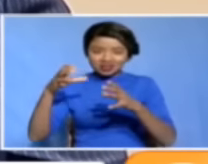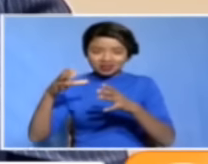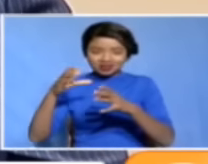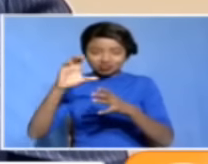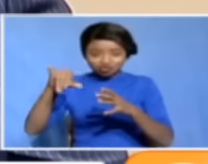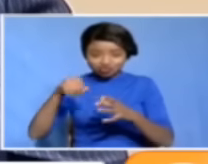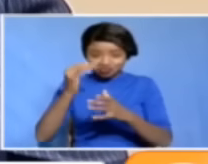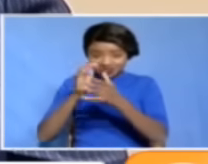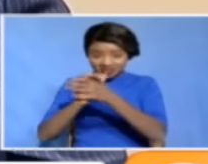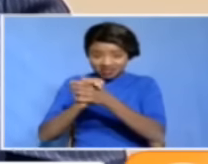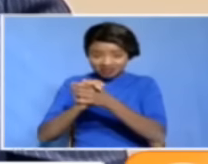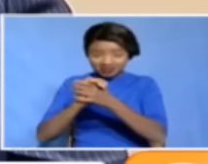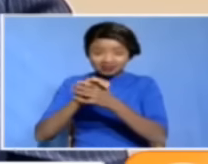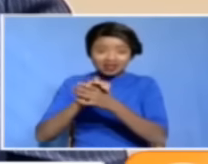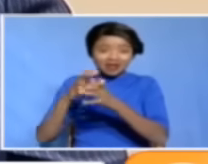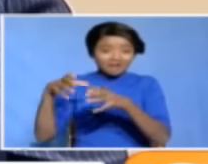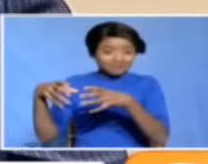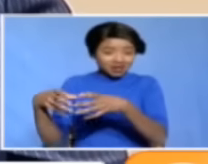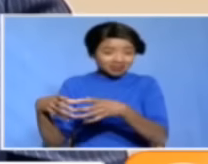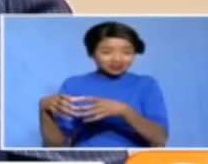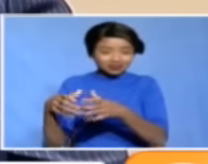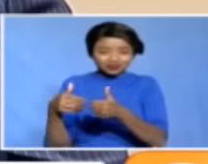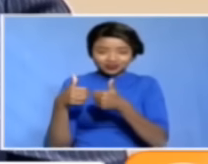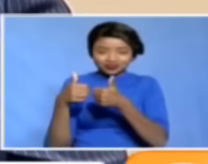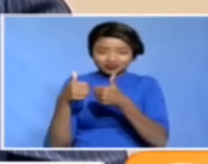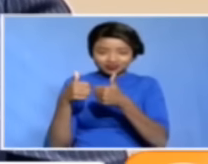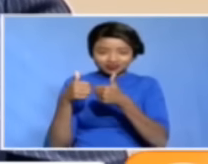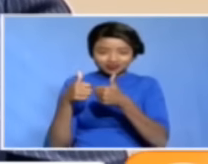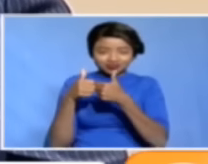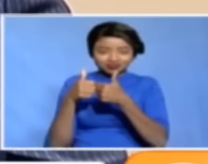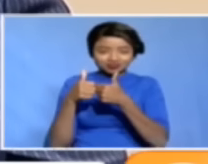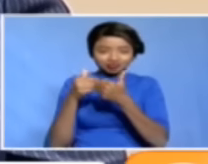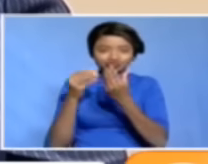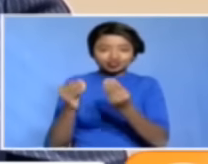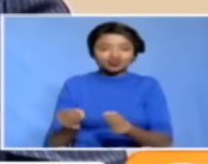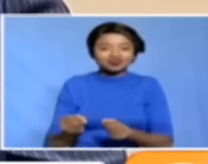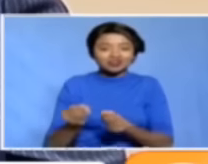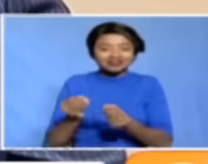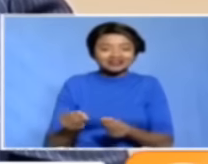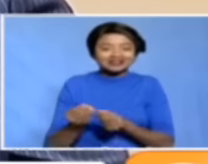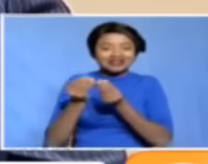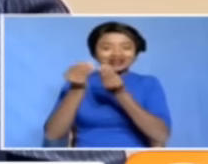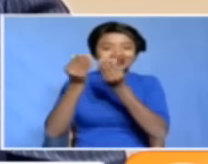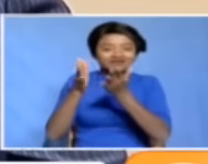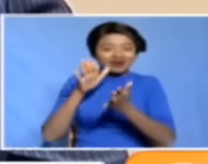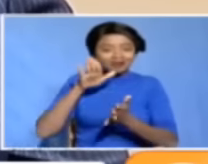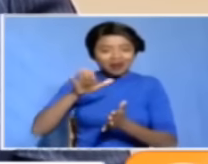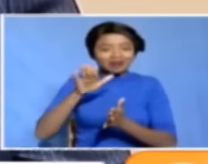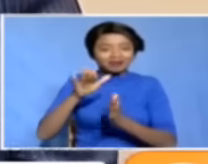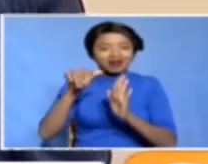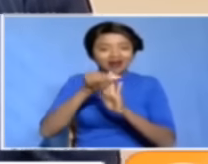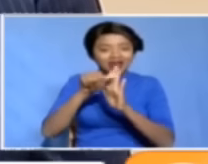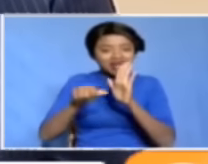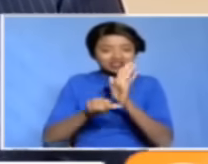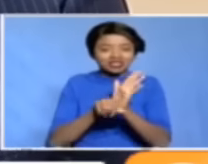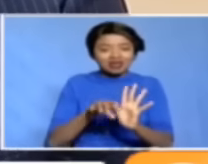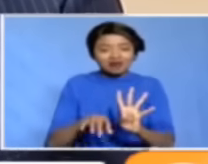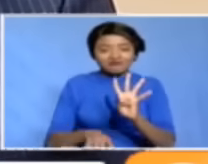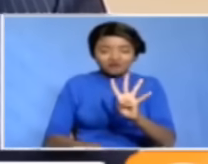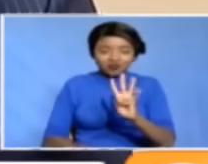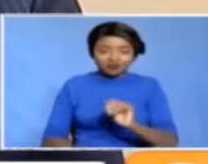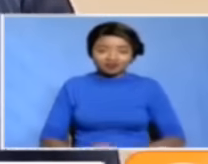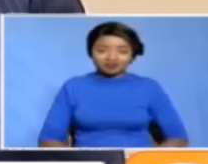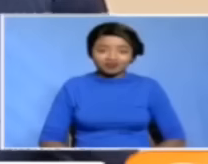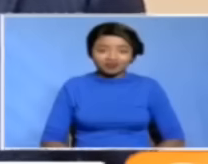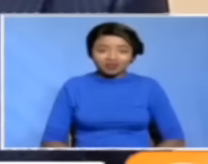platform to deliver on its manifesto and on the four big agenda. because for the